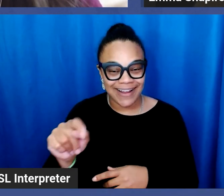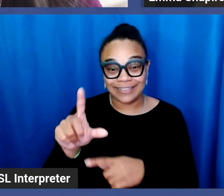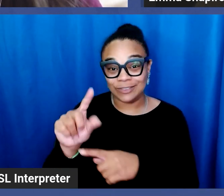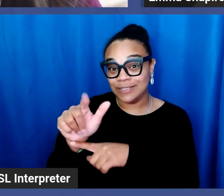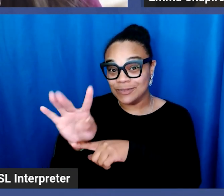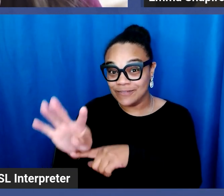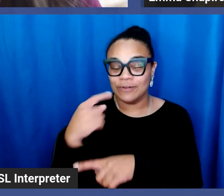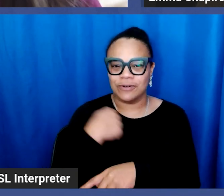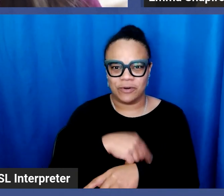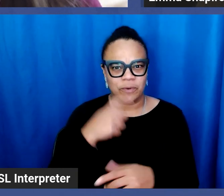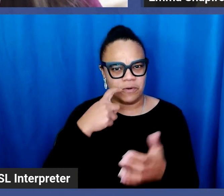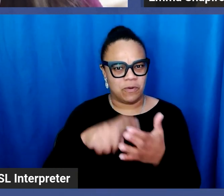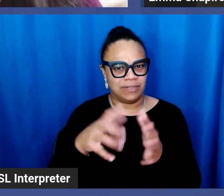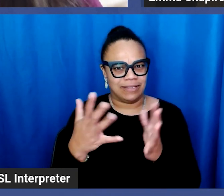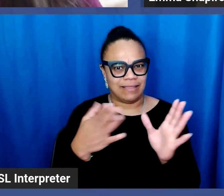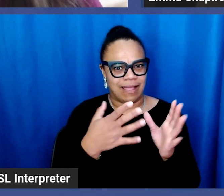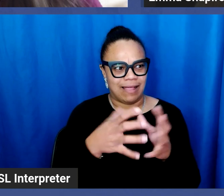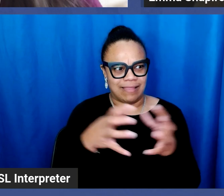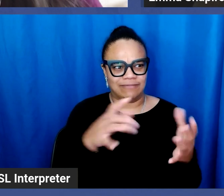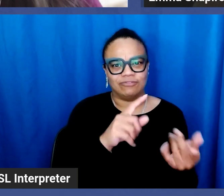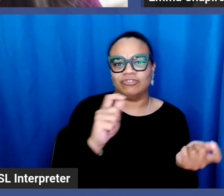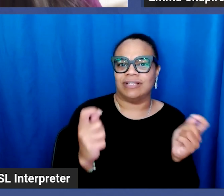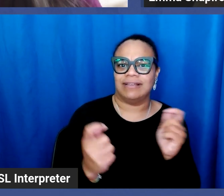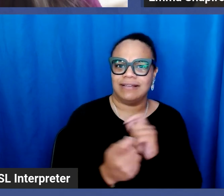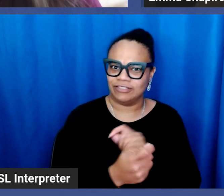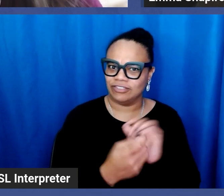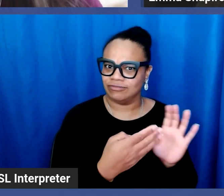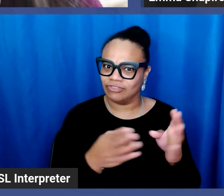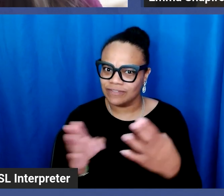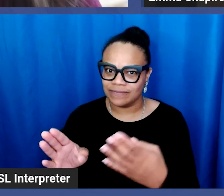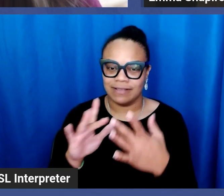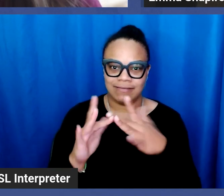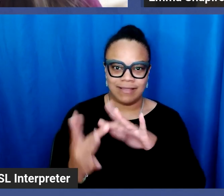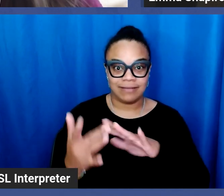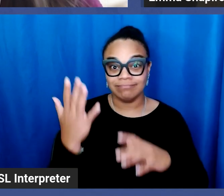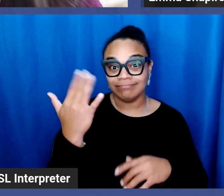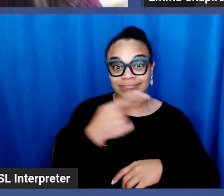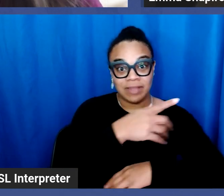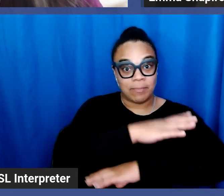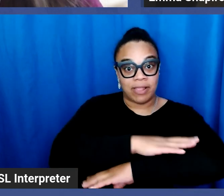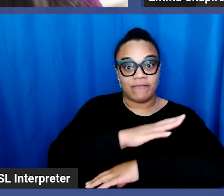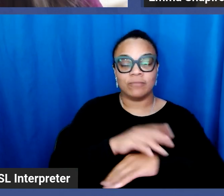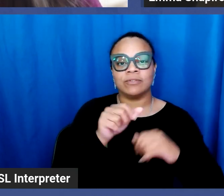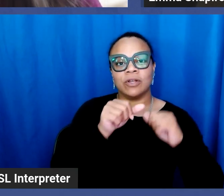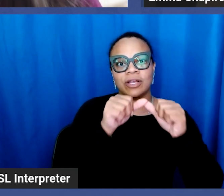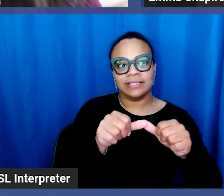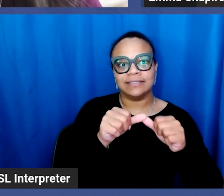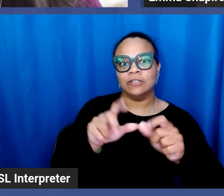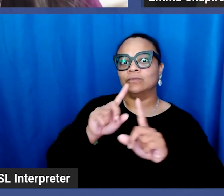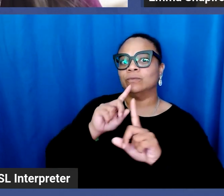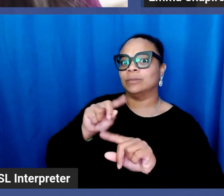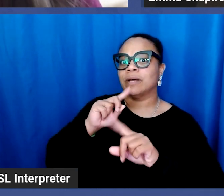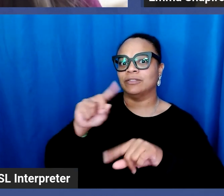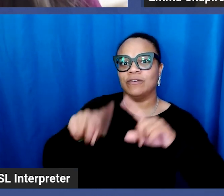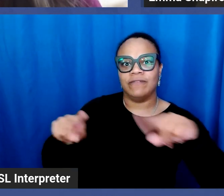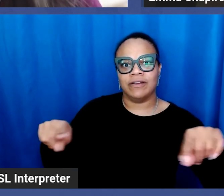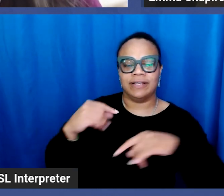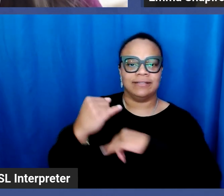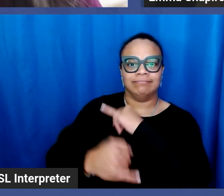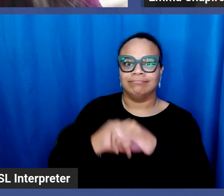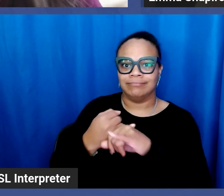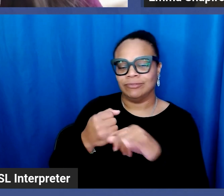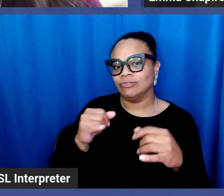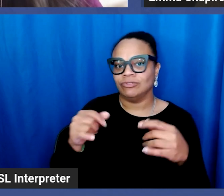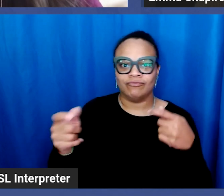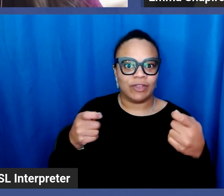of shifting ground for artists online, primarily from platforms continuing to respond to various international regulations like the EU's